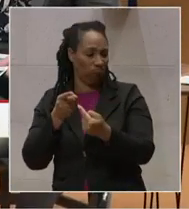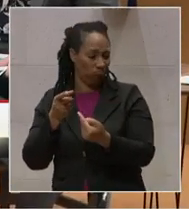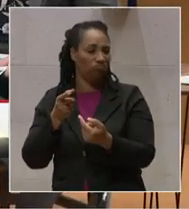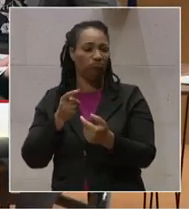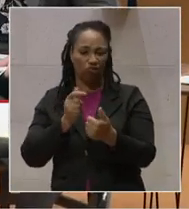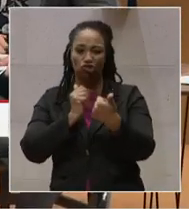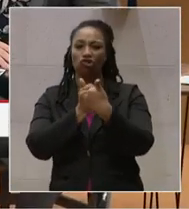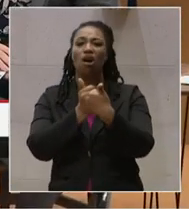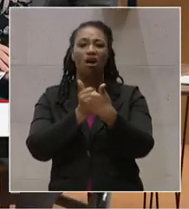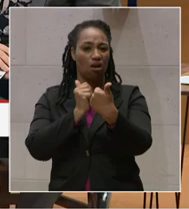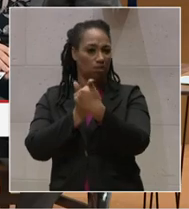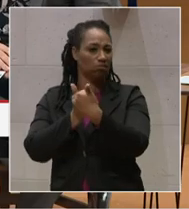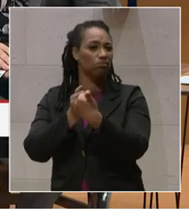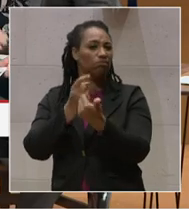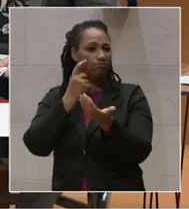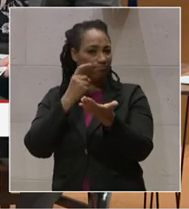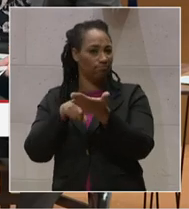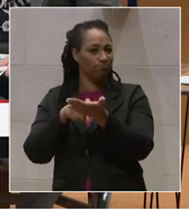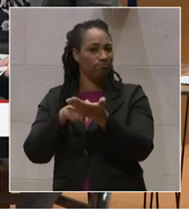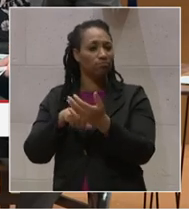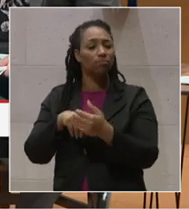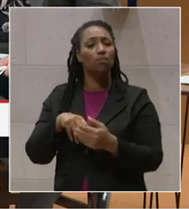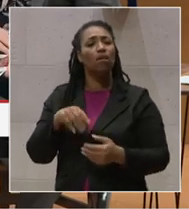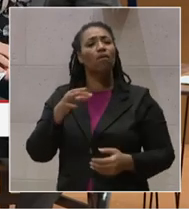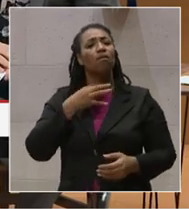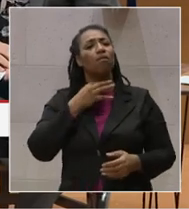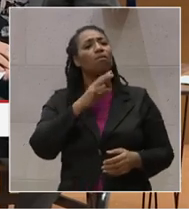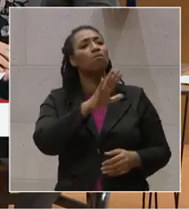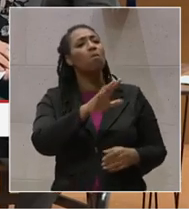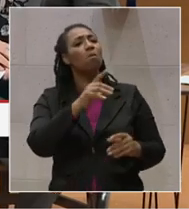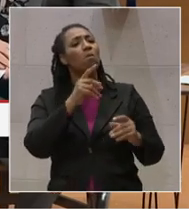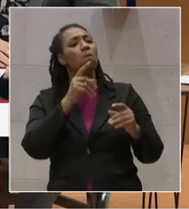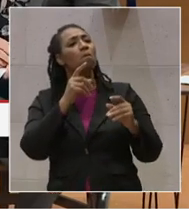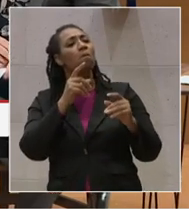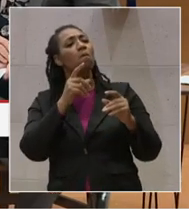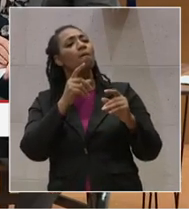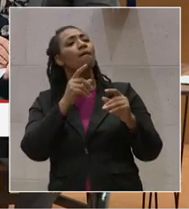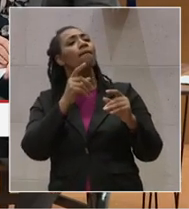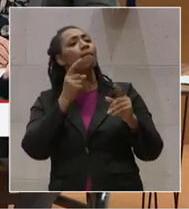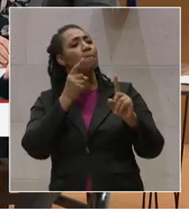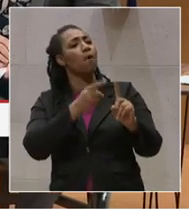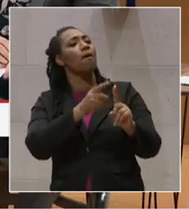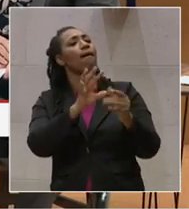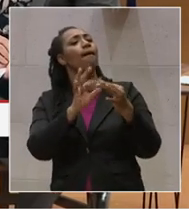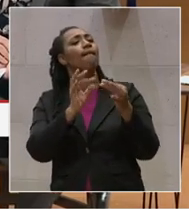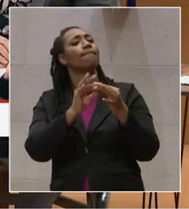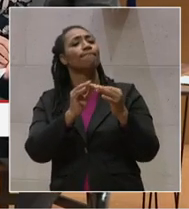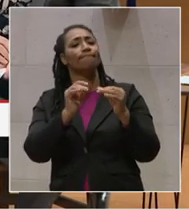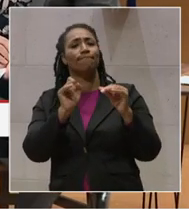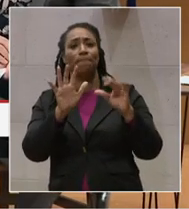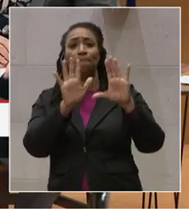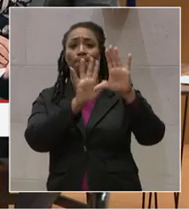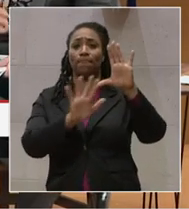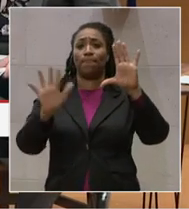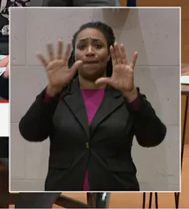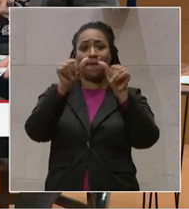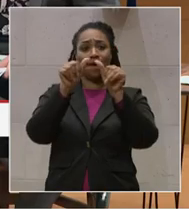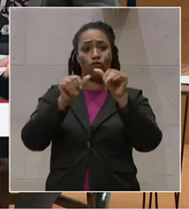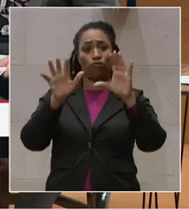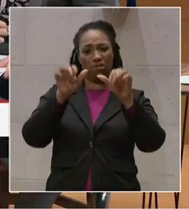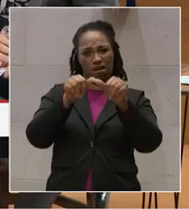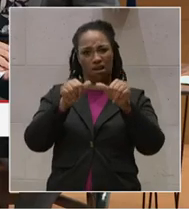goals, and I grew up in one of the more affluent parts of the city where that conversation